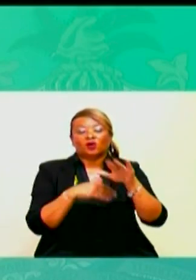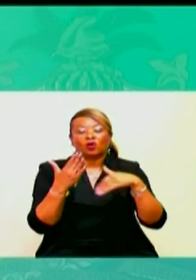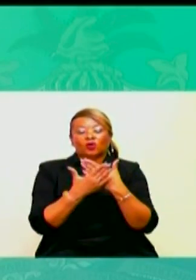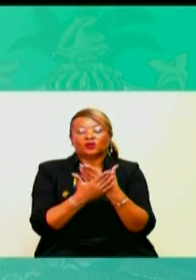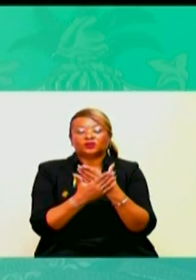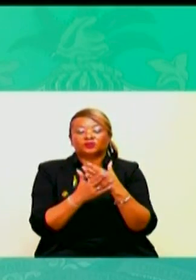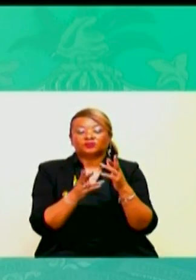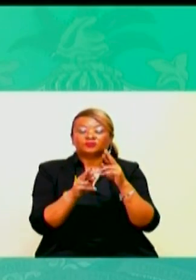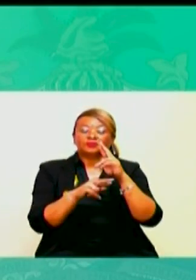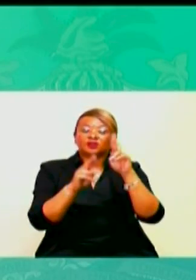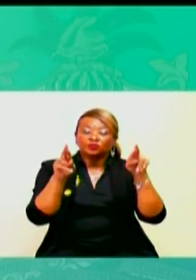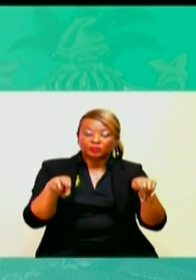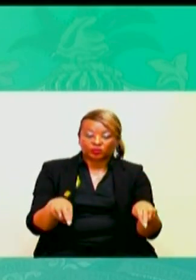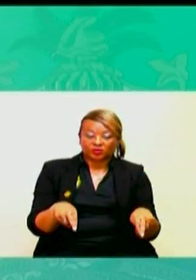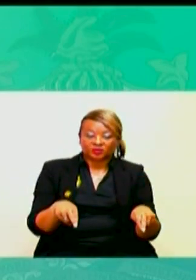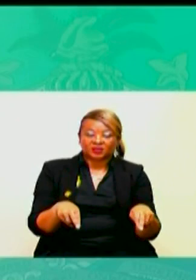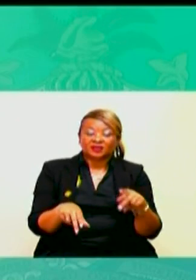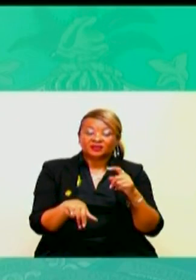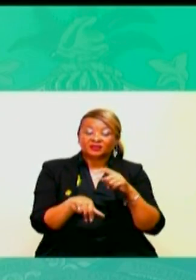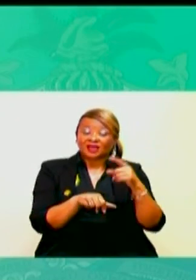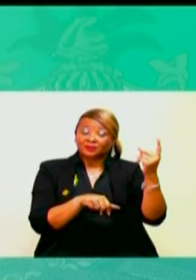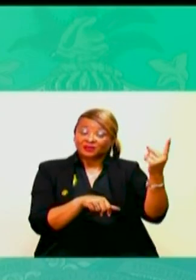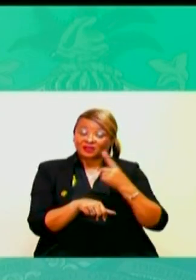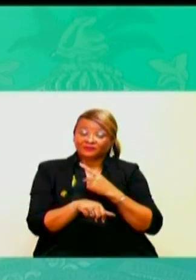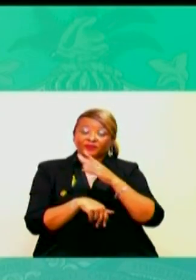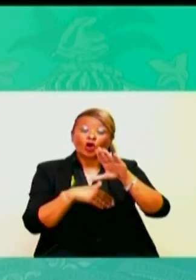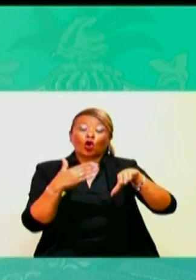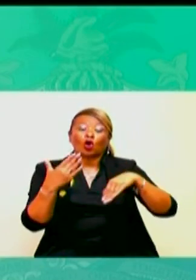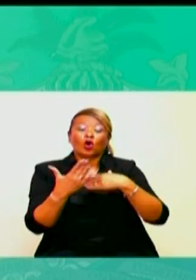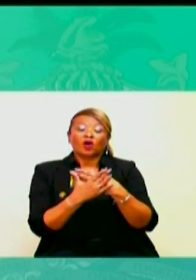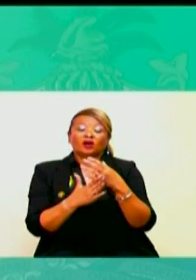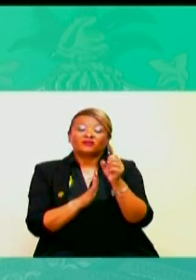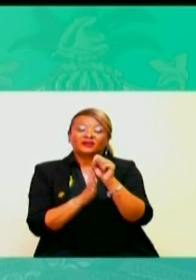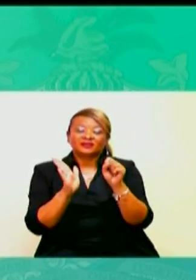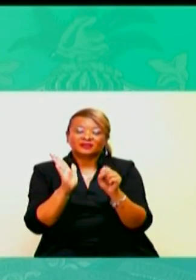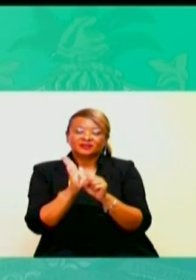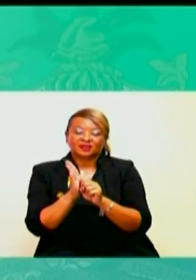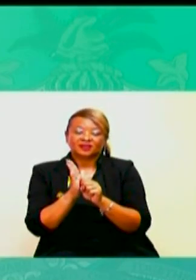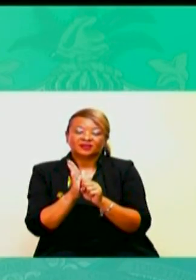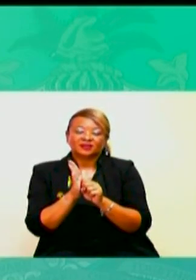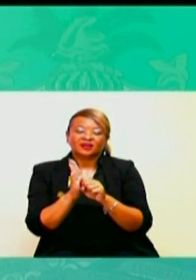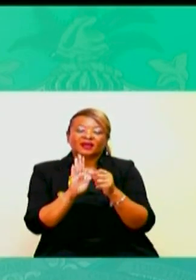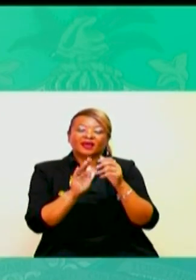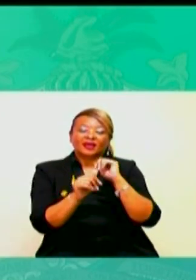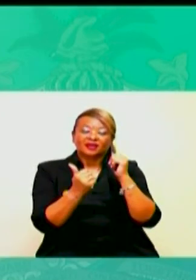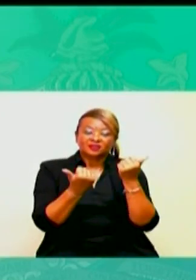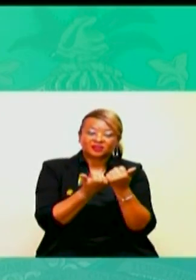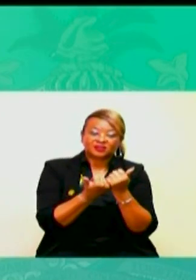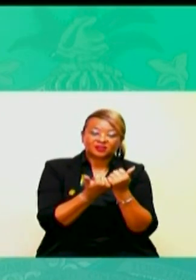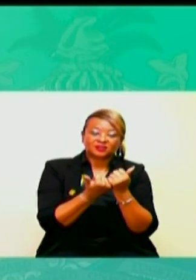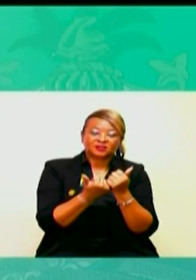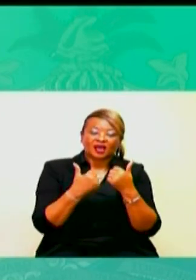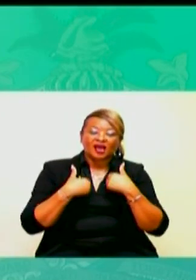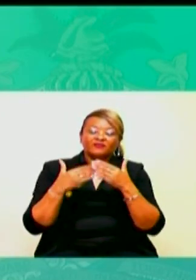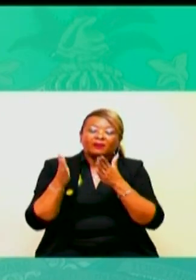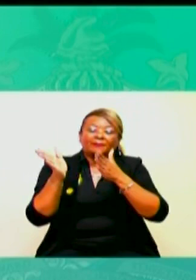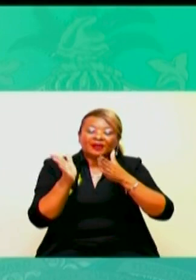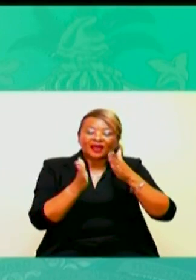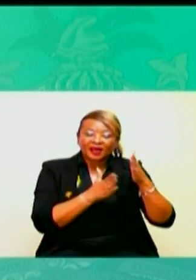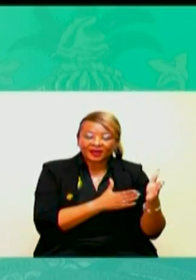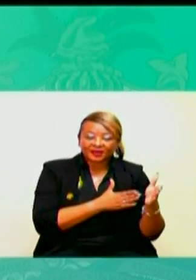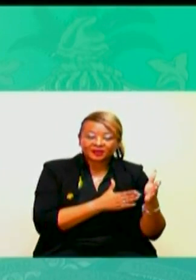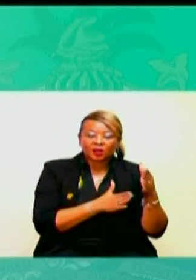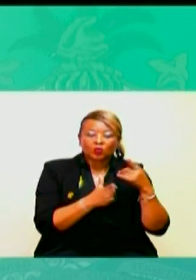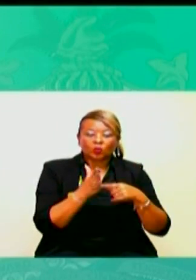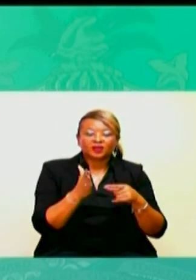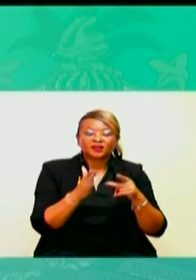I believe that the time has come that all of our state agencies ought to produce a plan in terms of what are